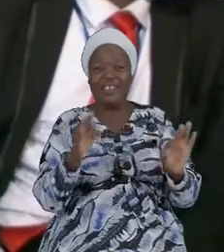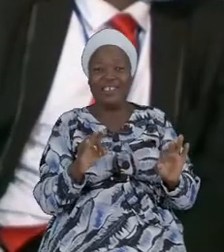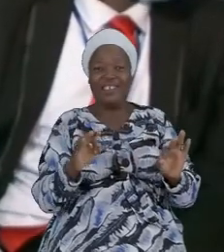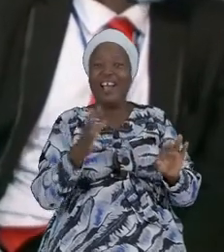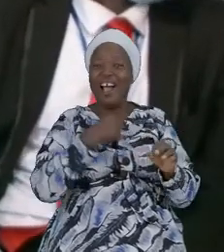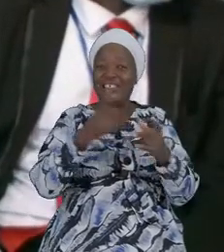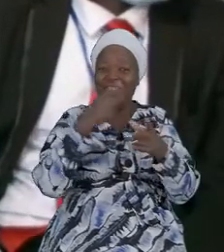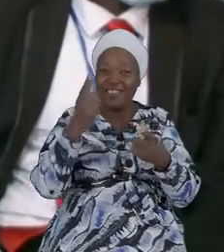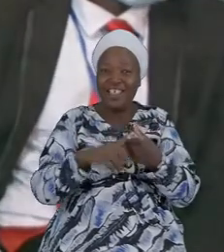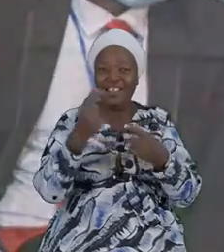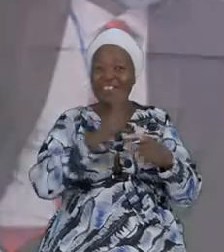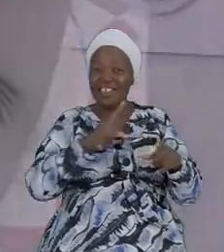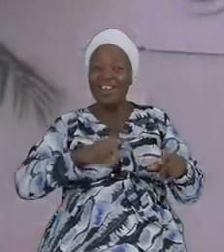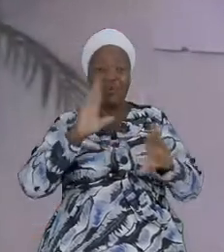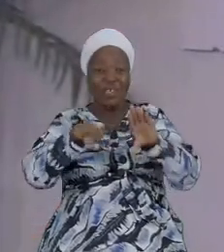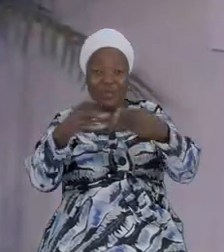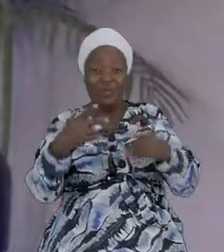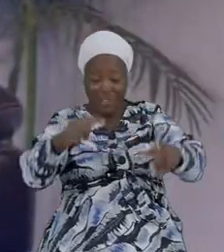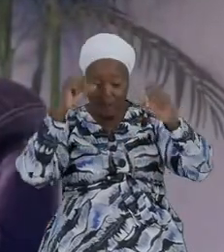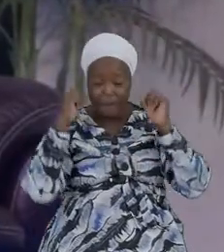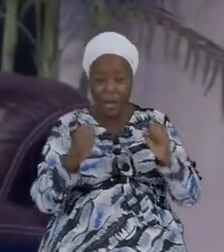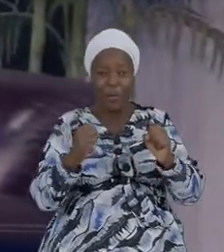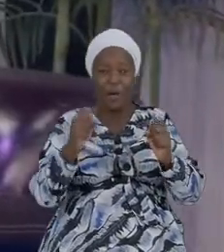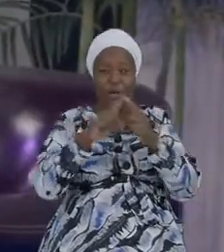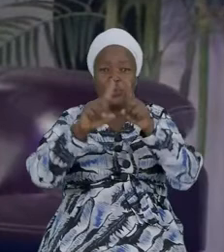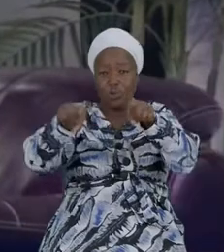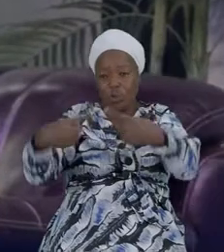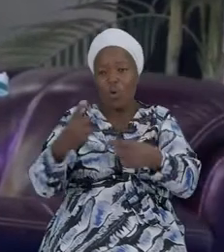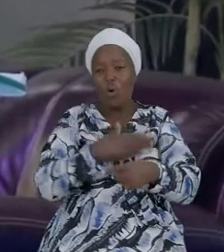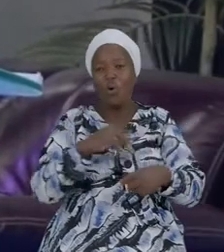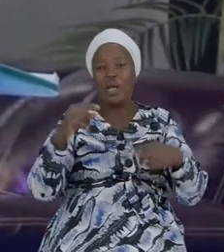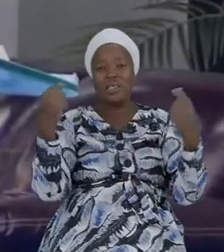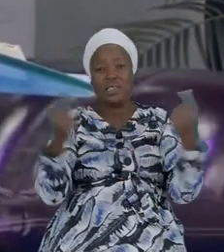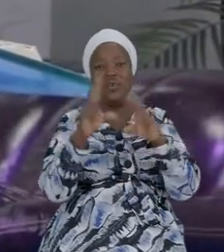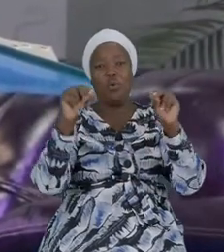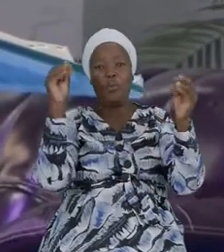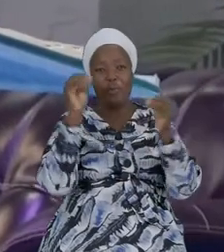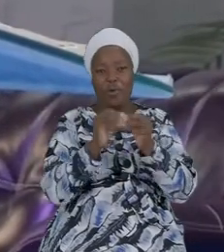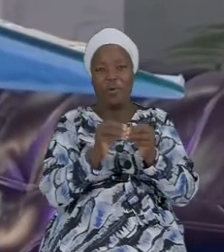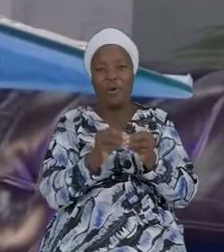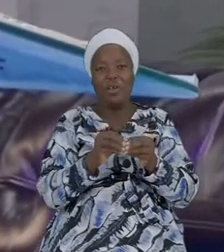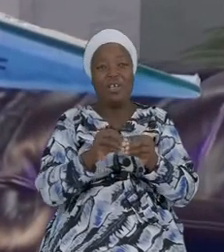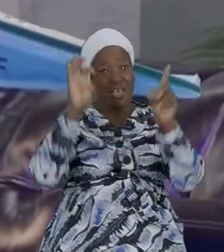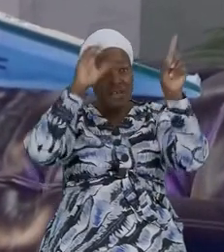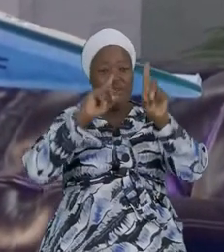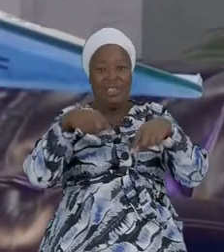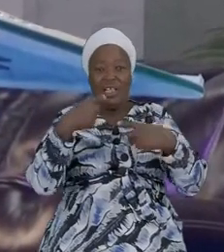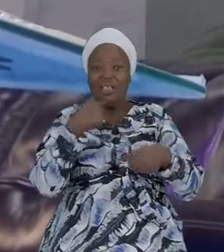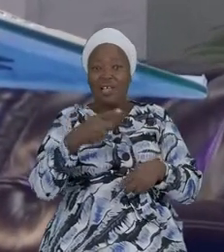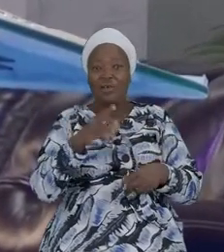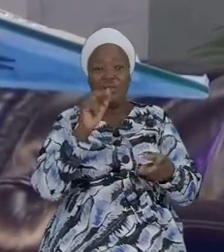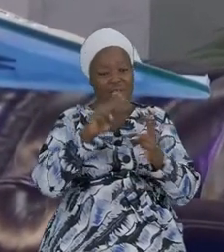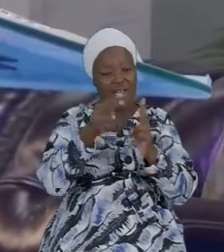And then the Lord will give you the power to go and sin no more. He'll tell you, neither do